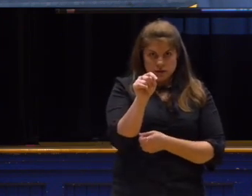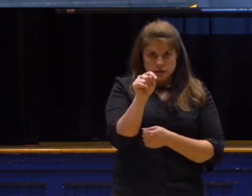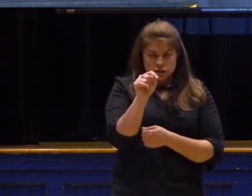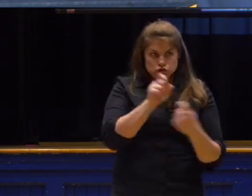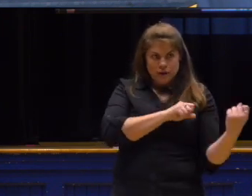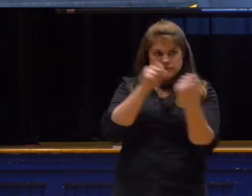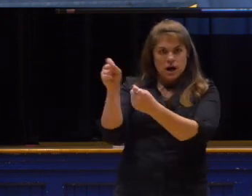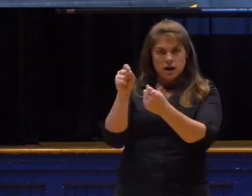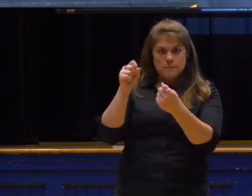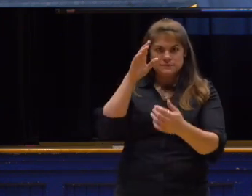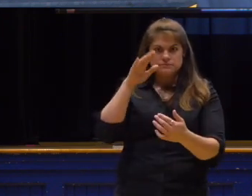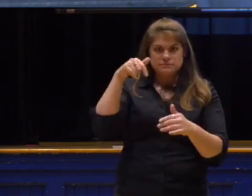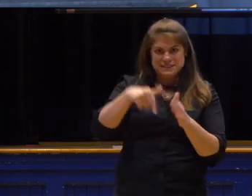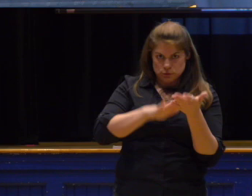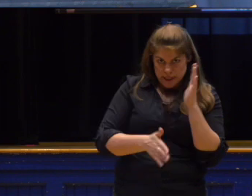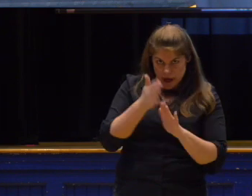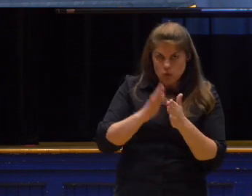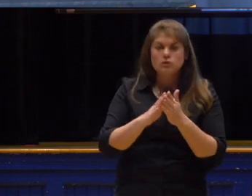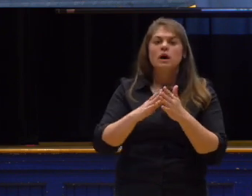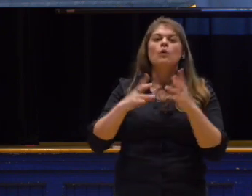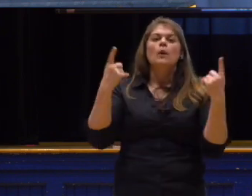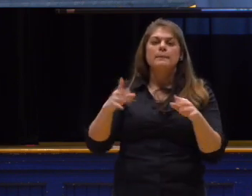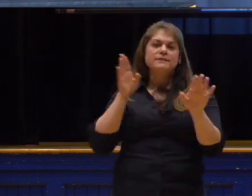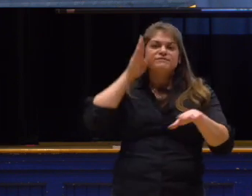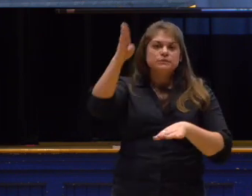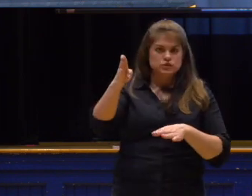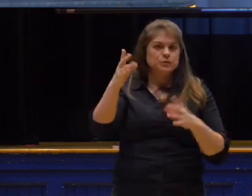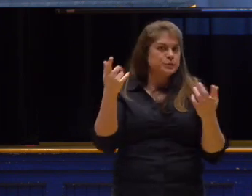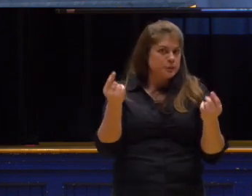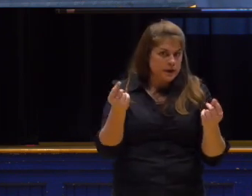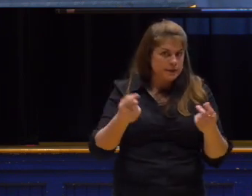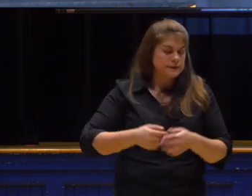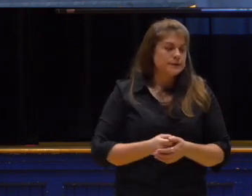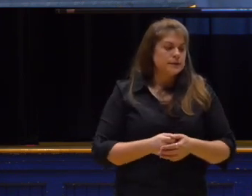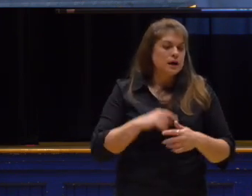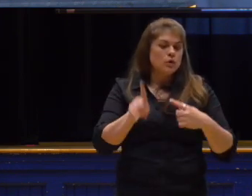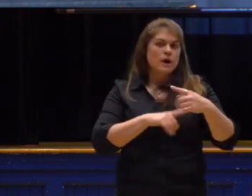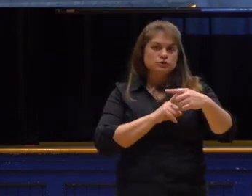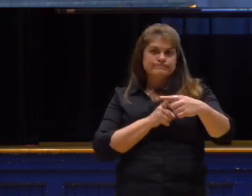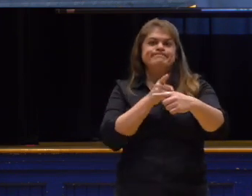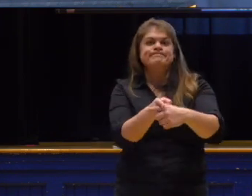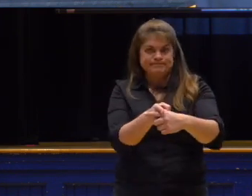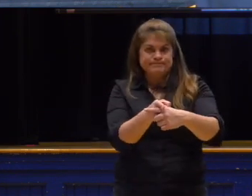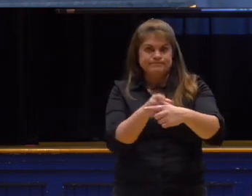downtown, say, in the future, what we would have you do is when you come to the intersection here at Oakland Street, you would take a